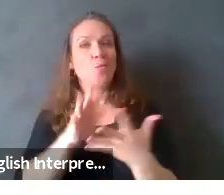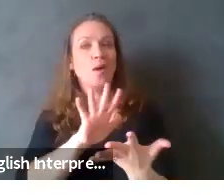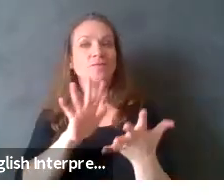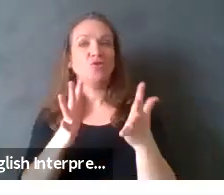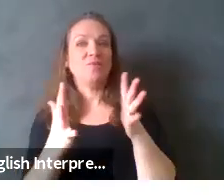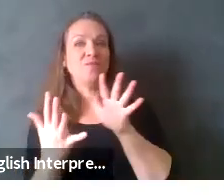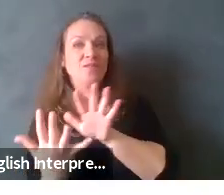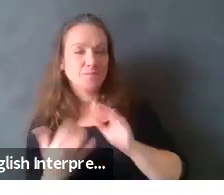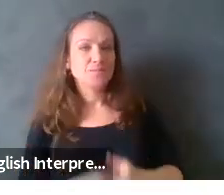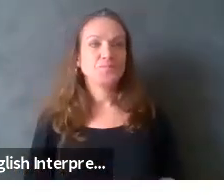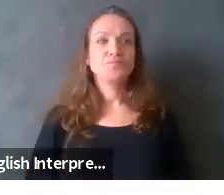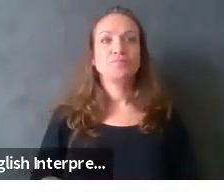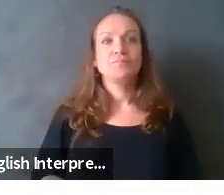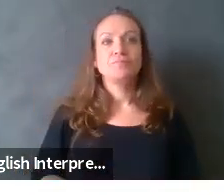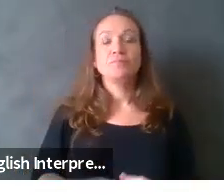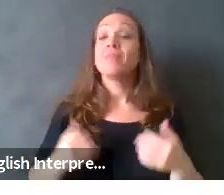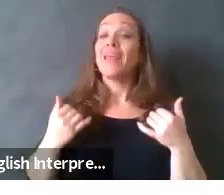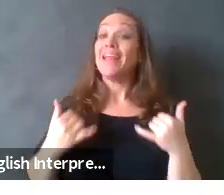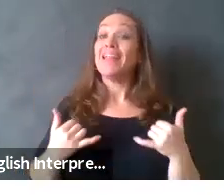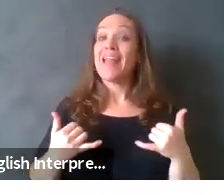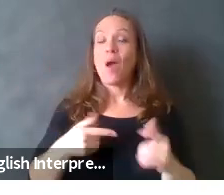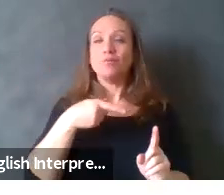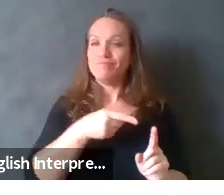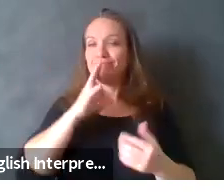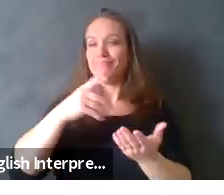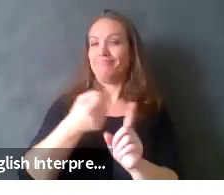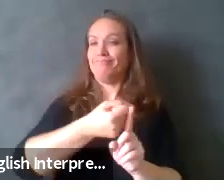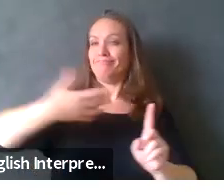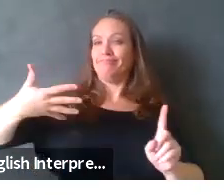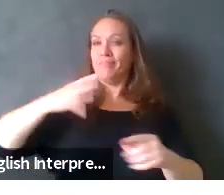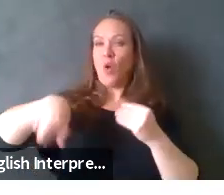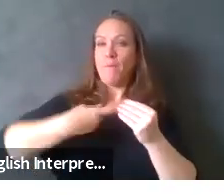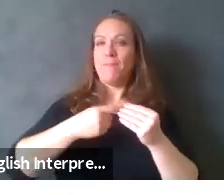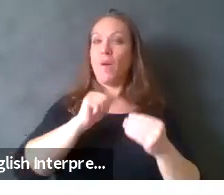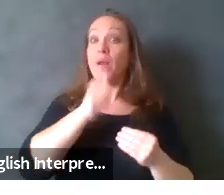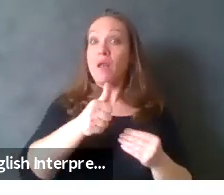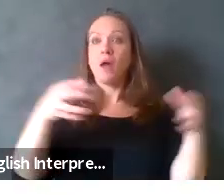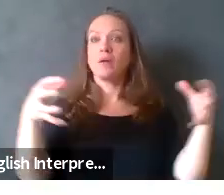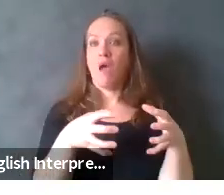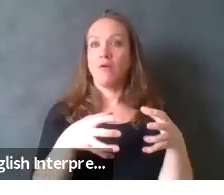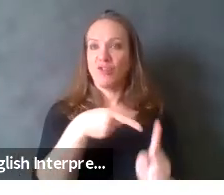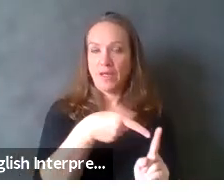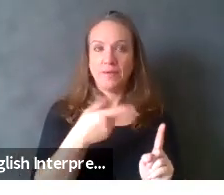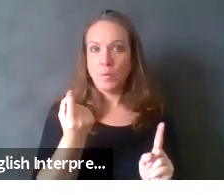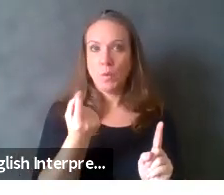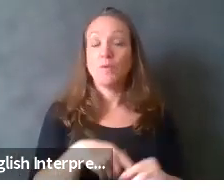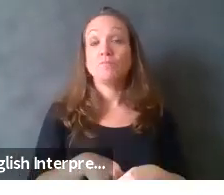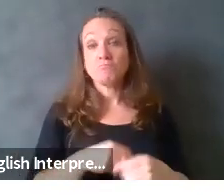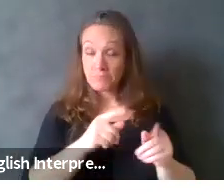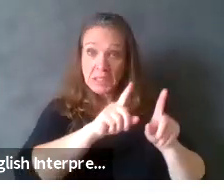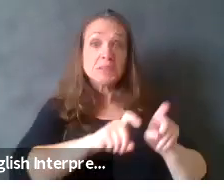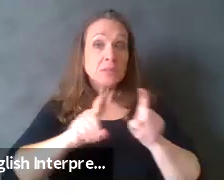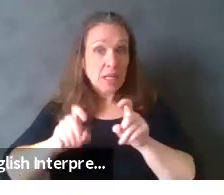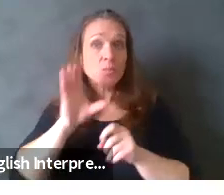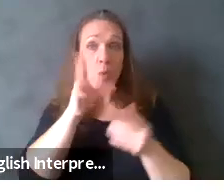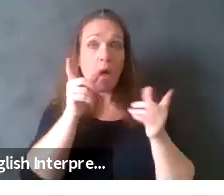So we're going to talk a little bit about the non-congregate sheltering environment. Screening may be conducted at the non-congregate